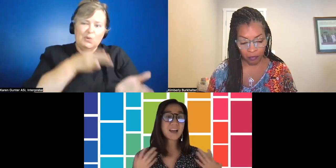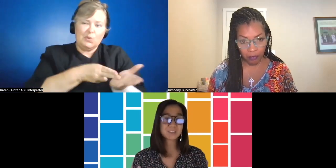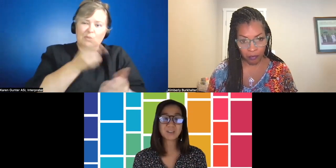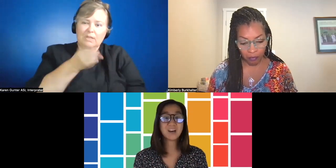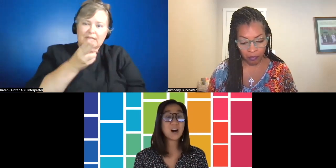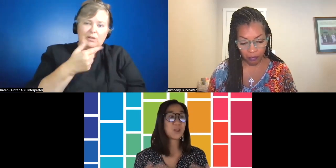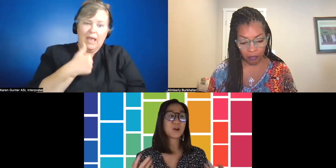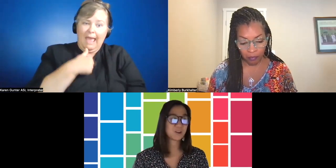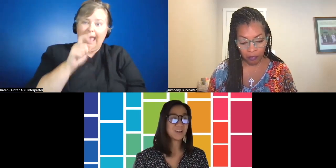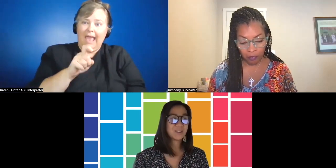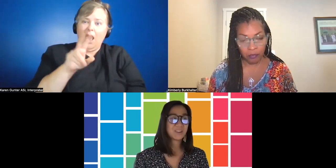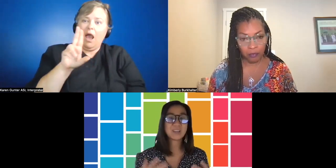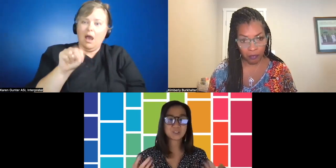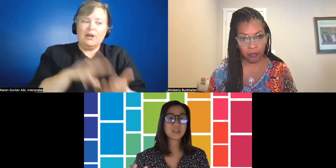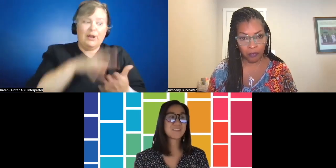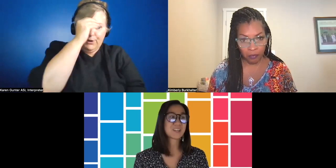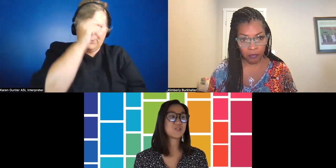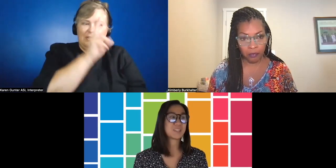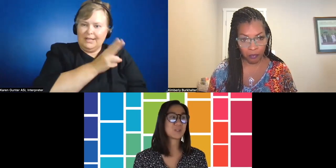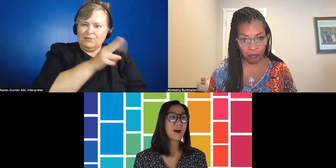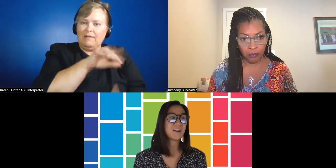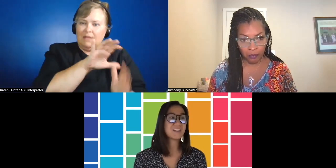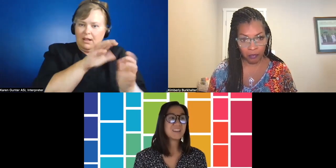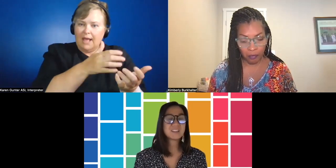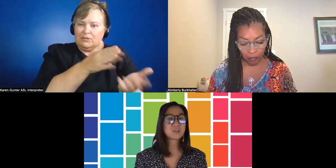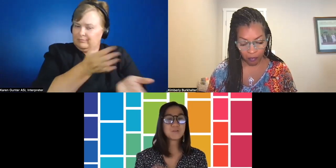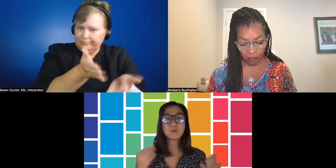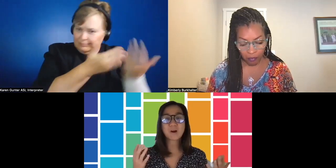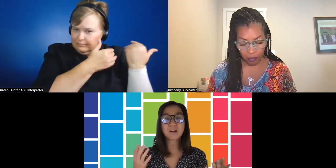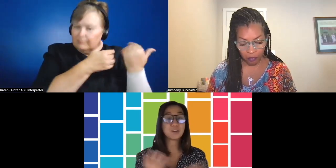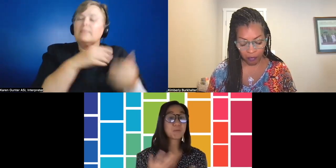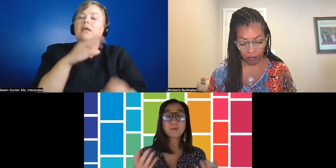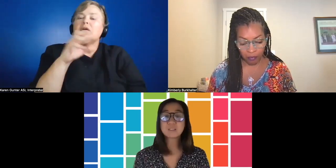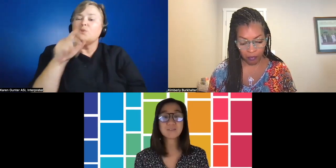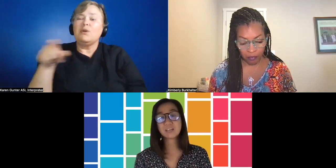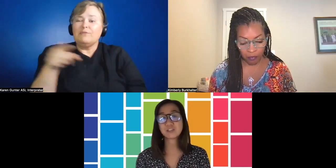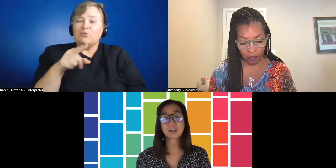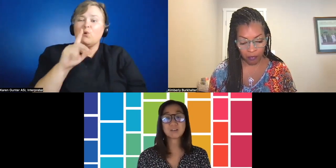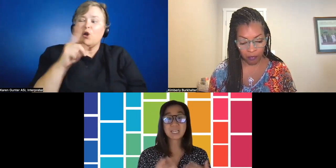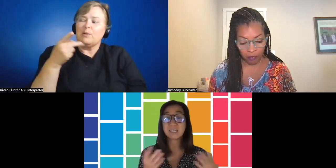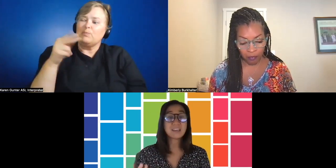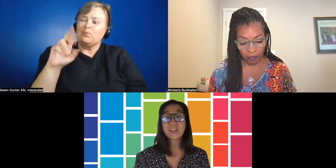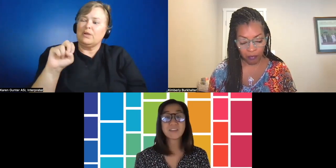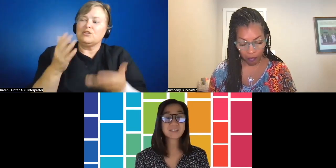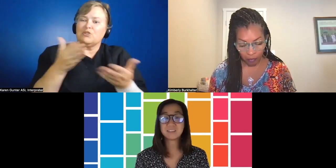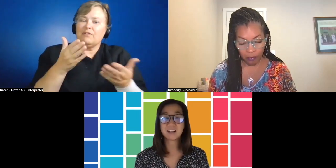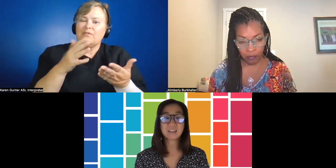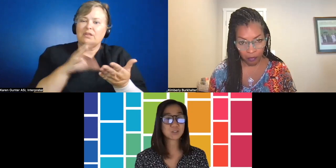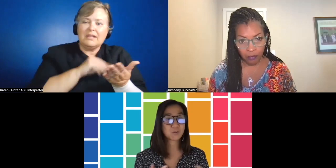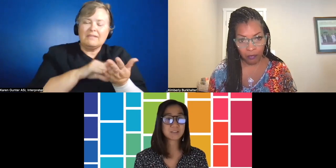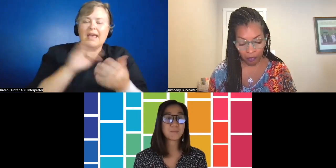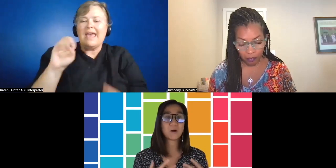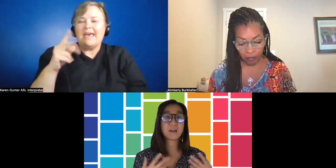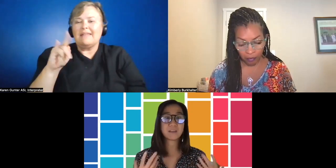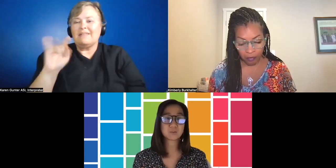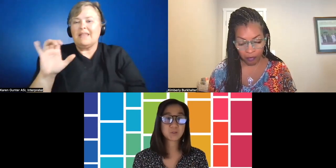I had to unlearn the history of this country as well. And so if you are, a pre-service educator, taking ethnic studies classes,